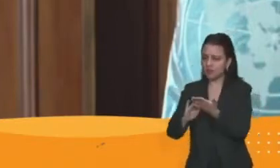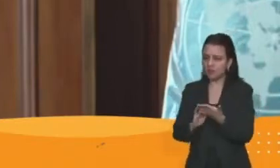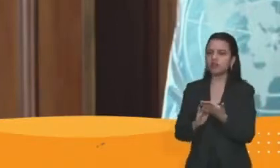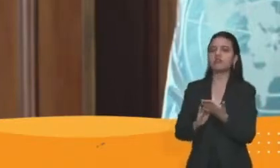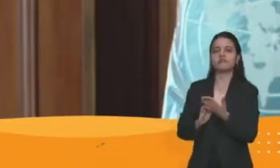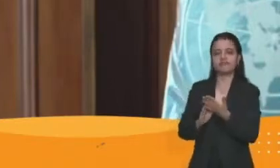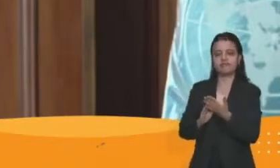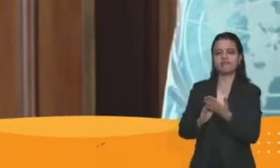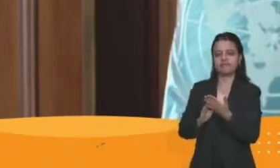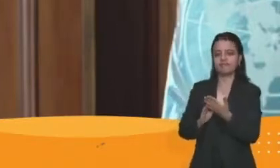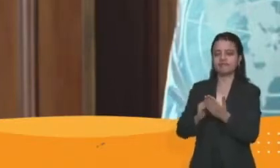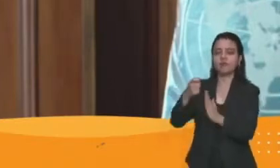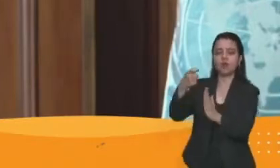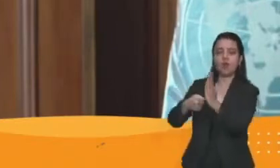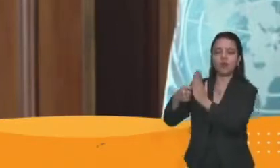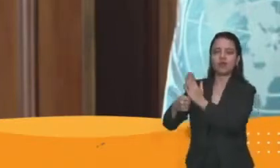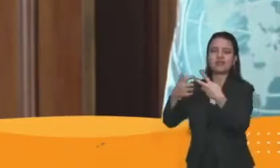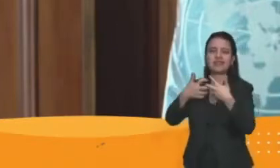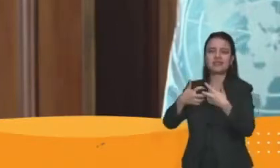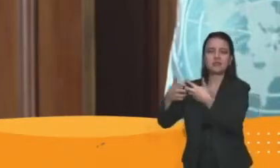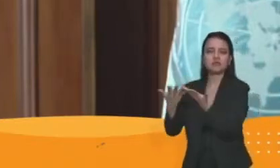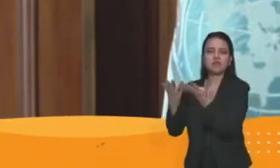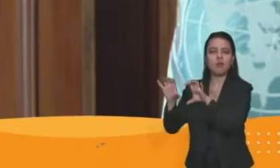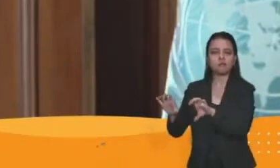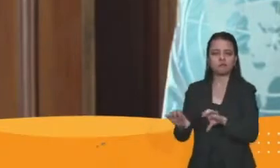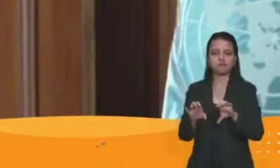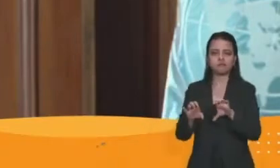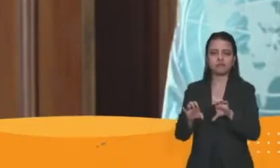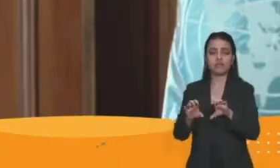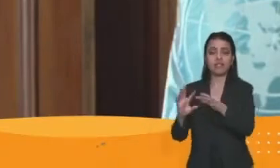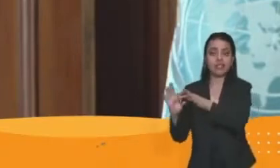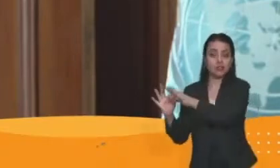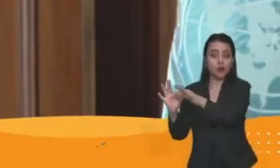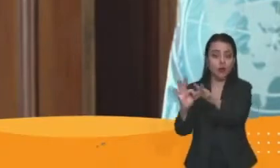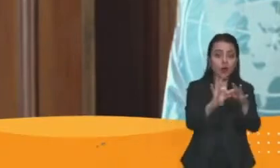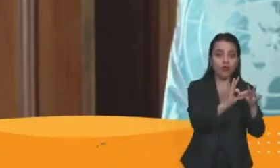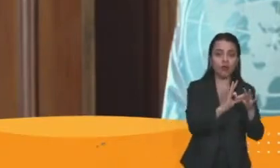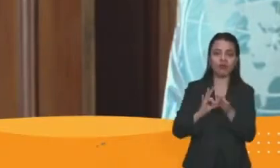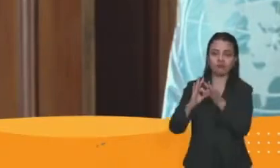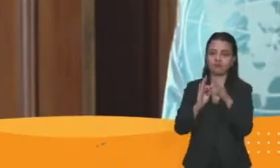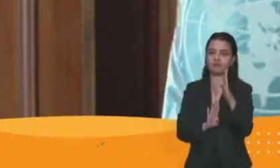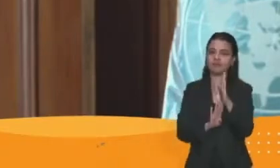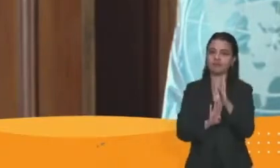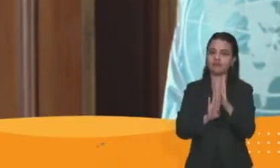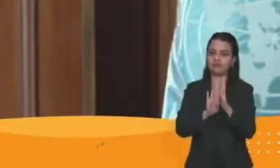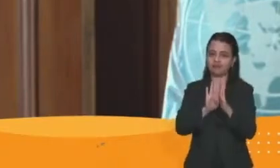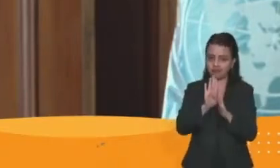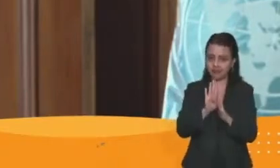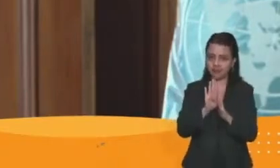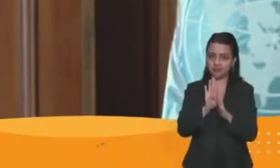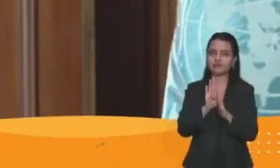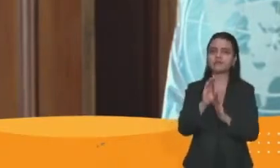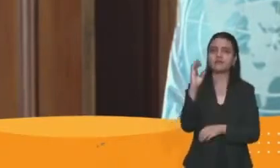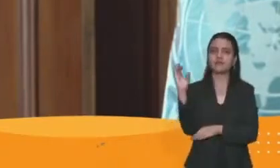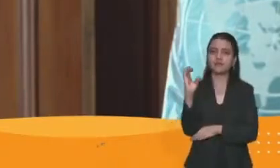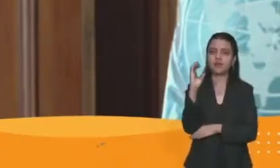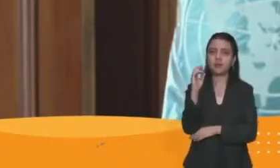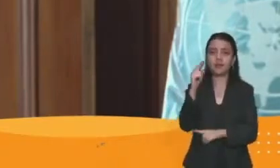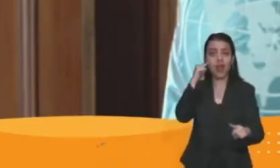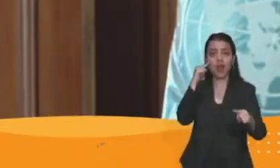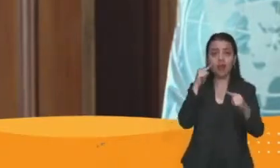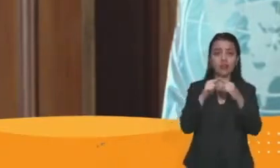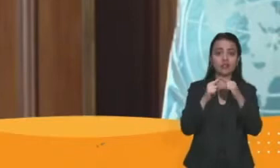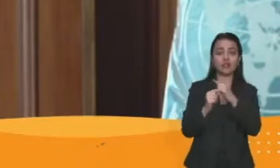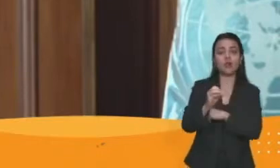to protect the Colombian territory and foster development to be able to reach or achieve